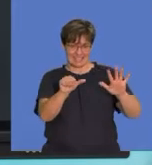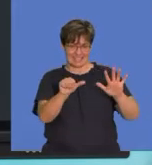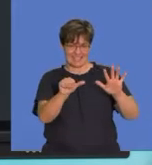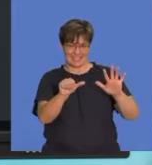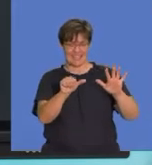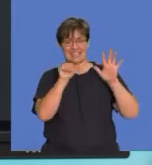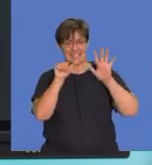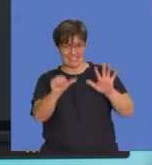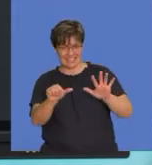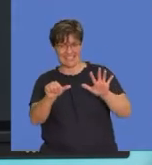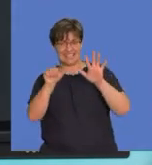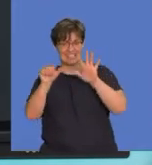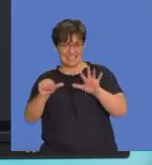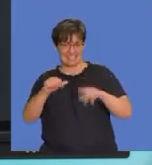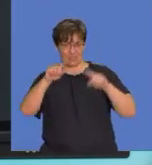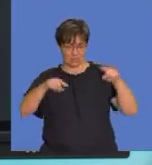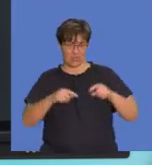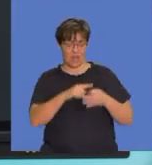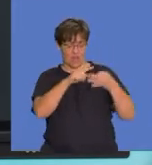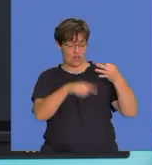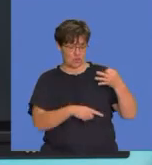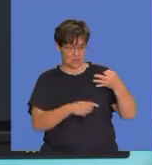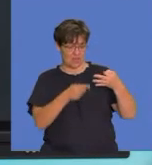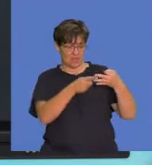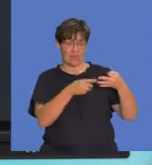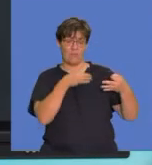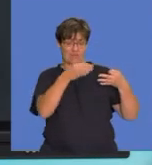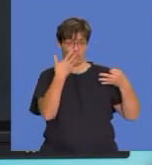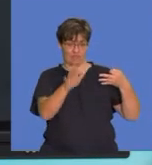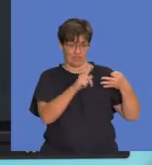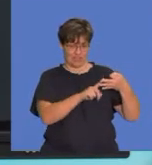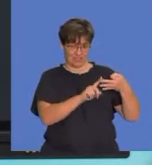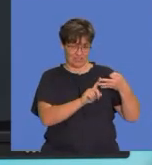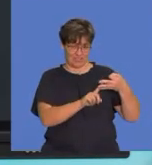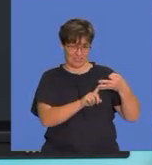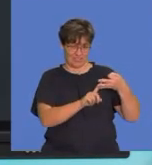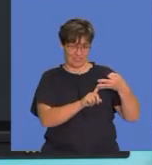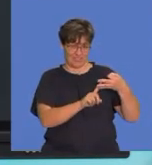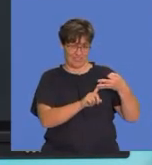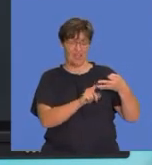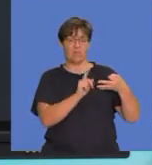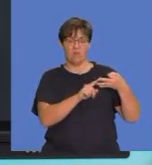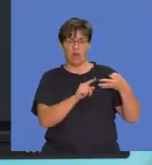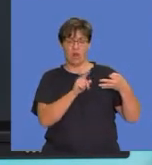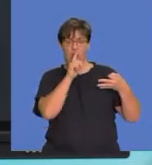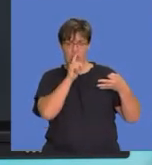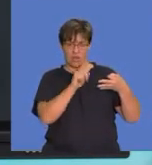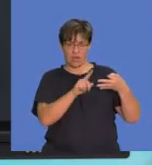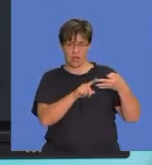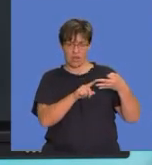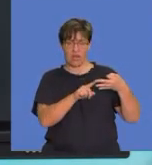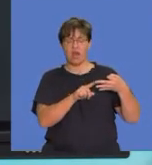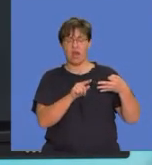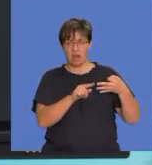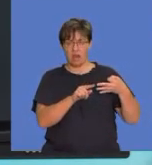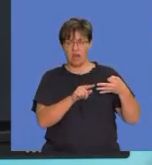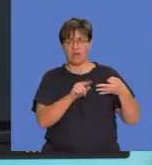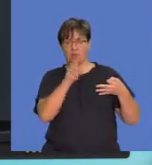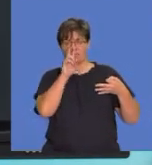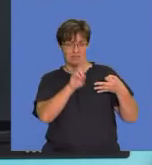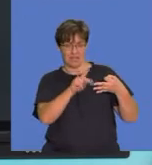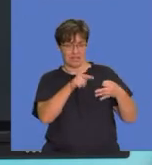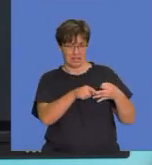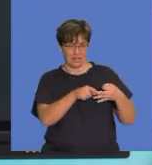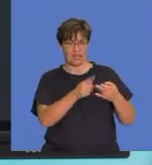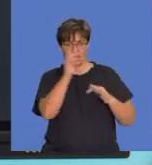saying 6 ratios, 6 ratios. So the first 3 are what I just gave you now. We're just going to try and look at the tip-end